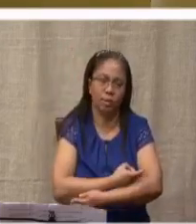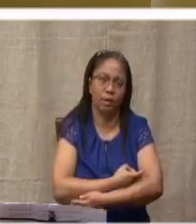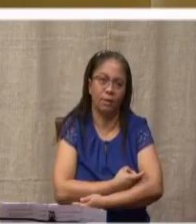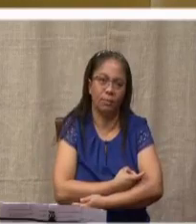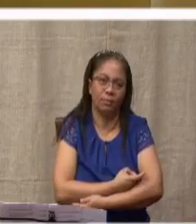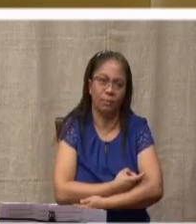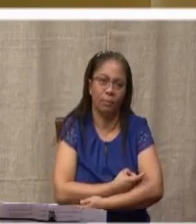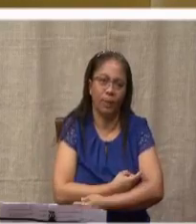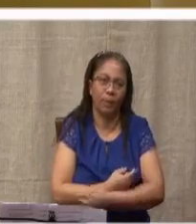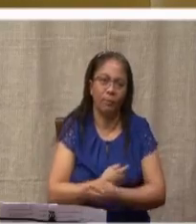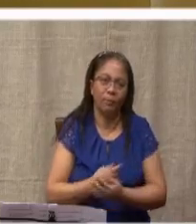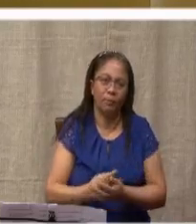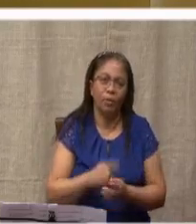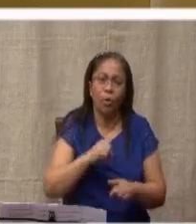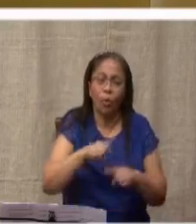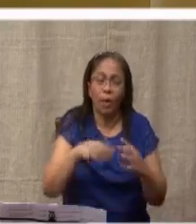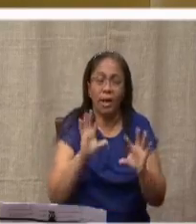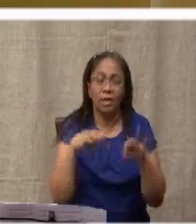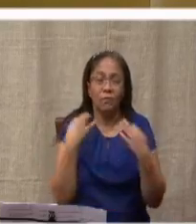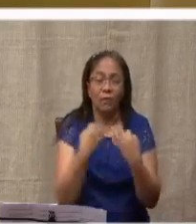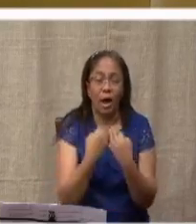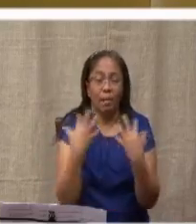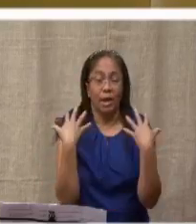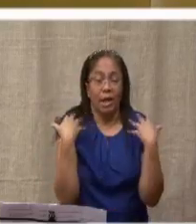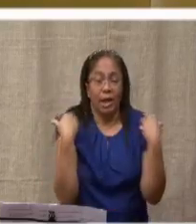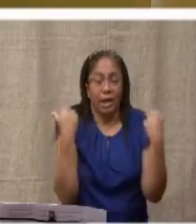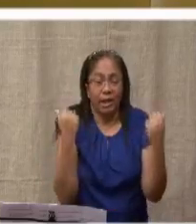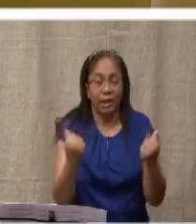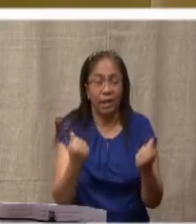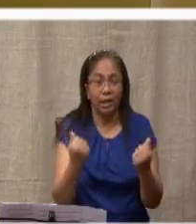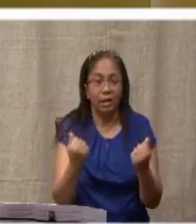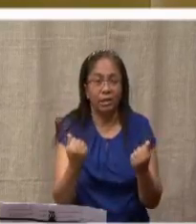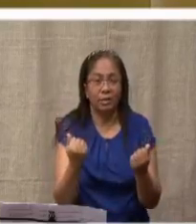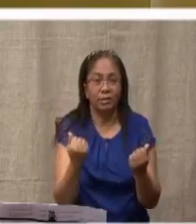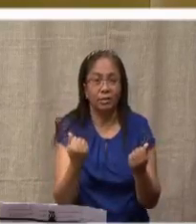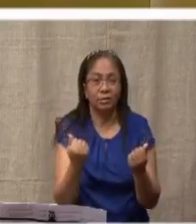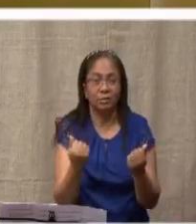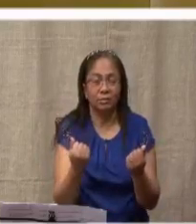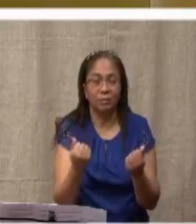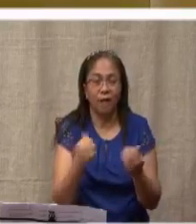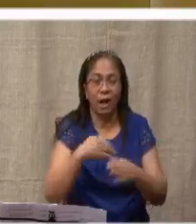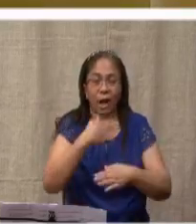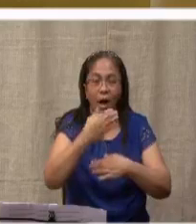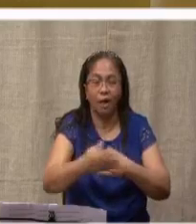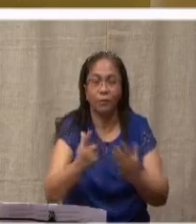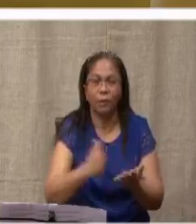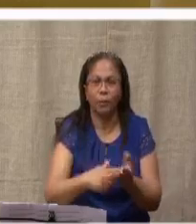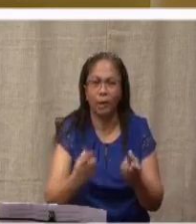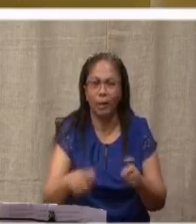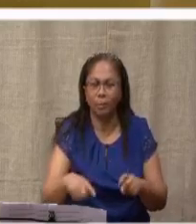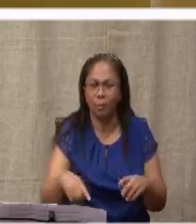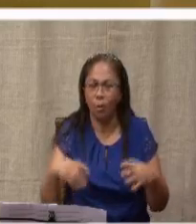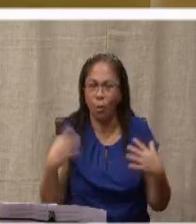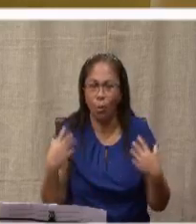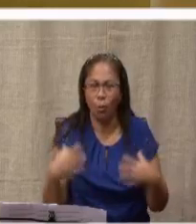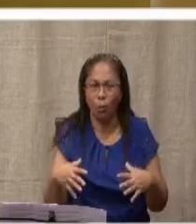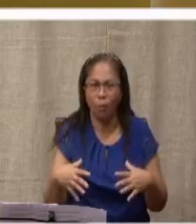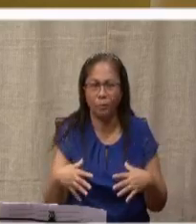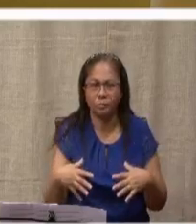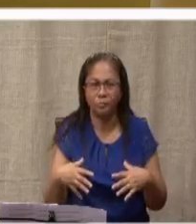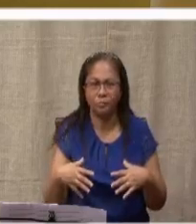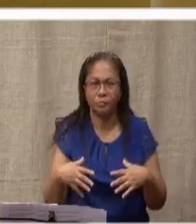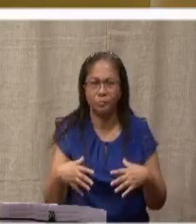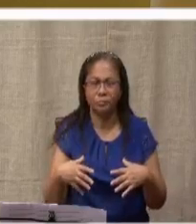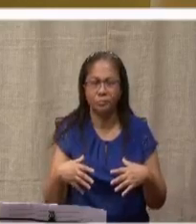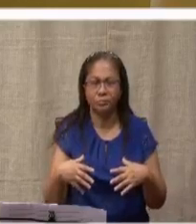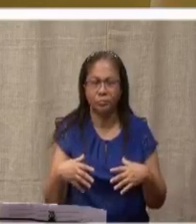and when the healing to the family takes place the next movement is the most incredible thing that happens at the very door of